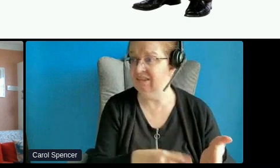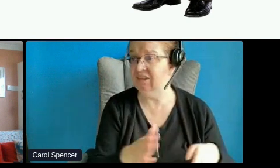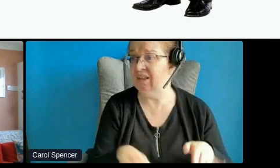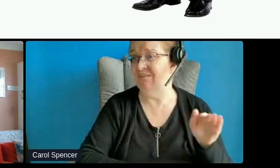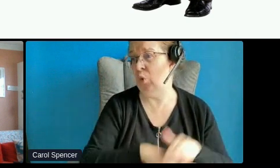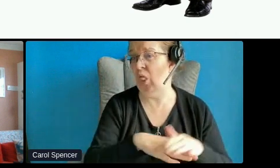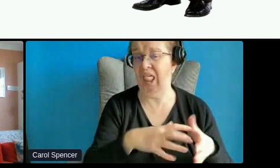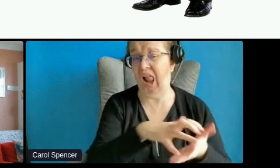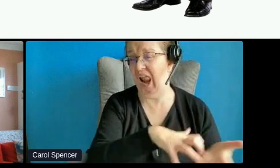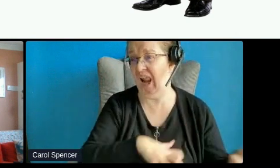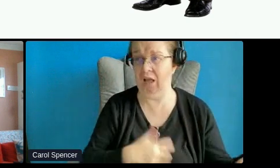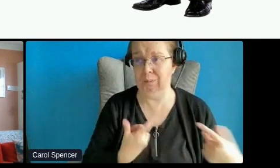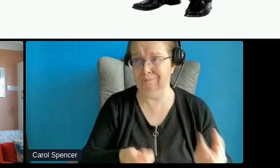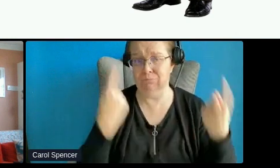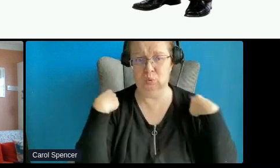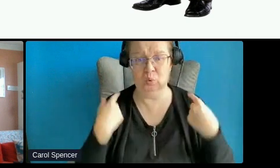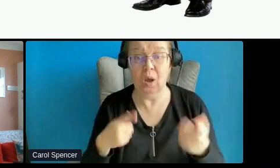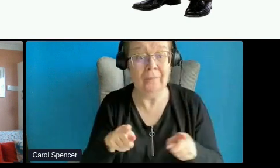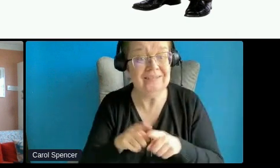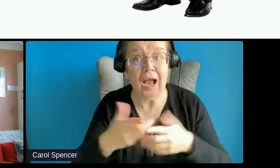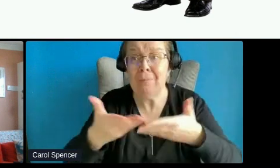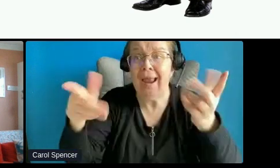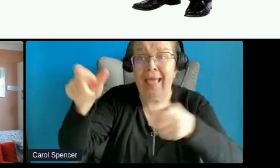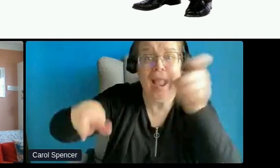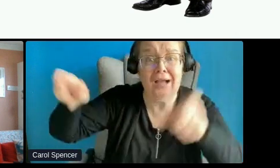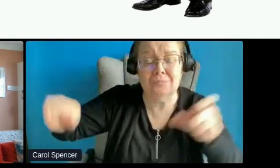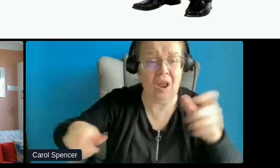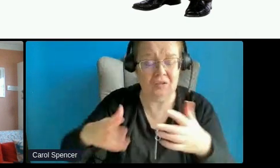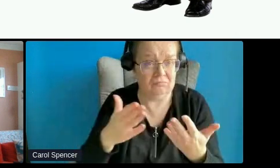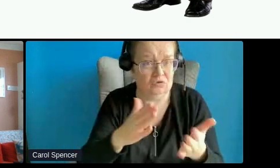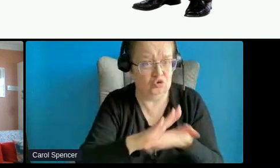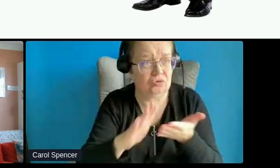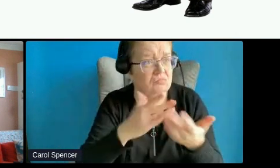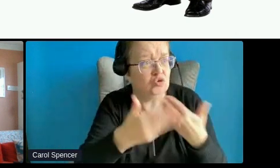it's not going to be easy for any customer, let alone disabled customers.